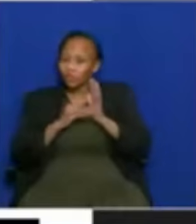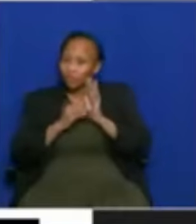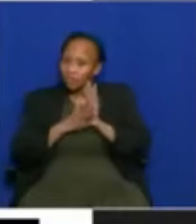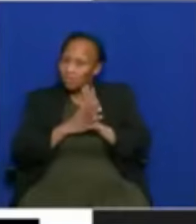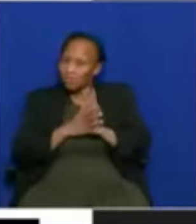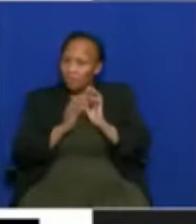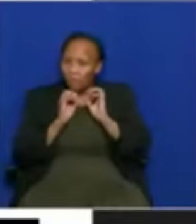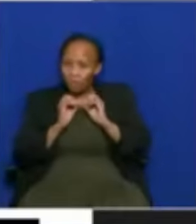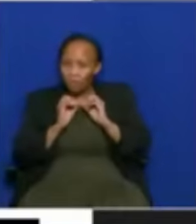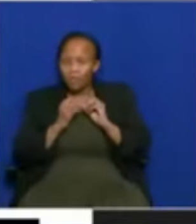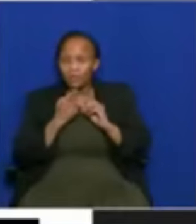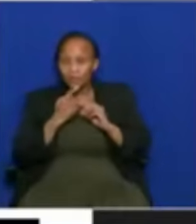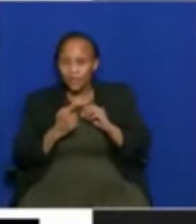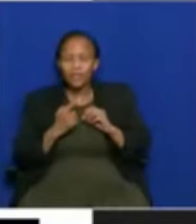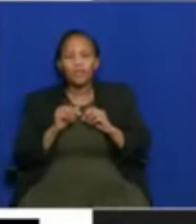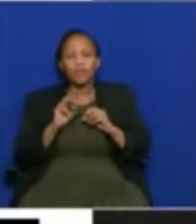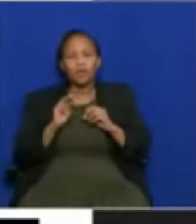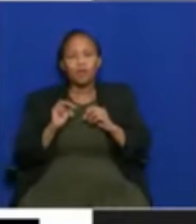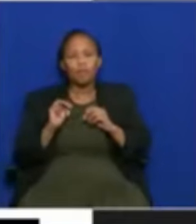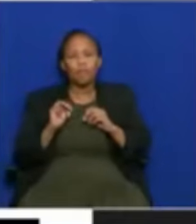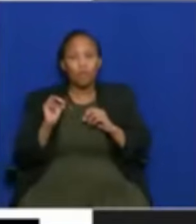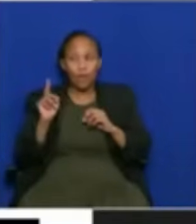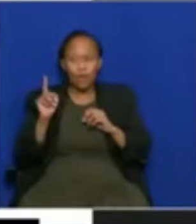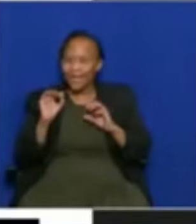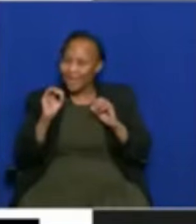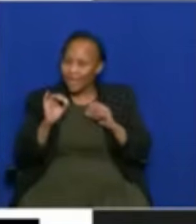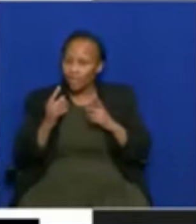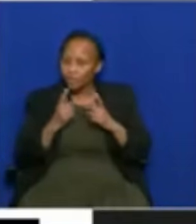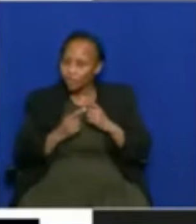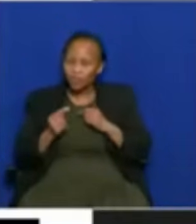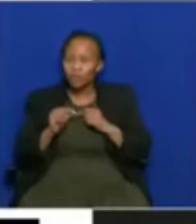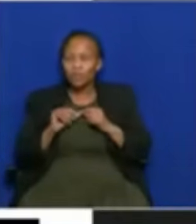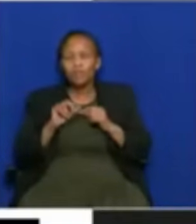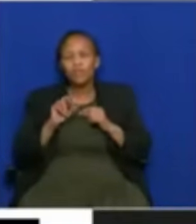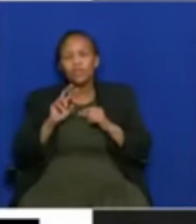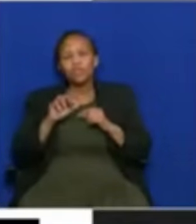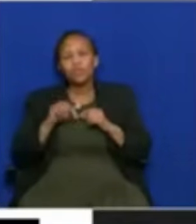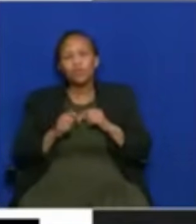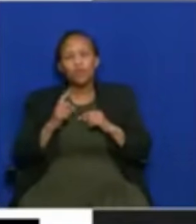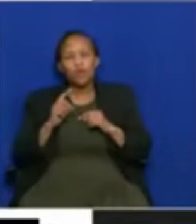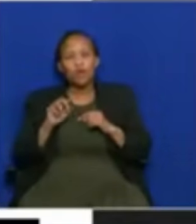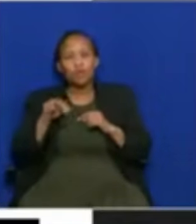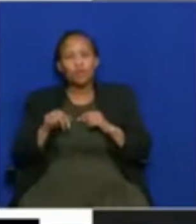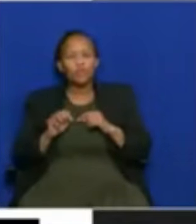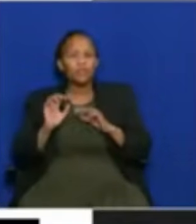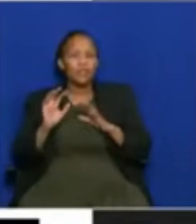do with what is set out in 8.9, 8.10, and 8.11.